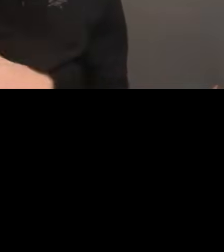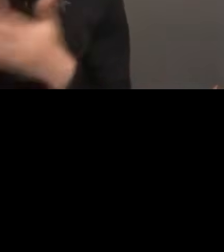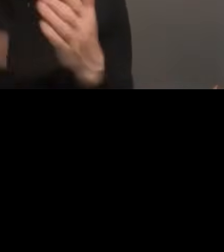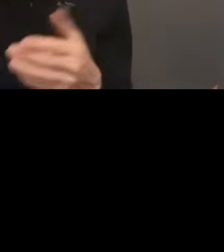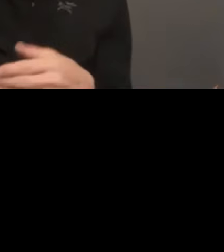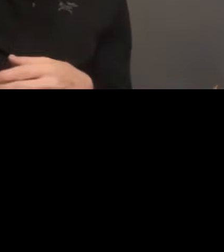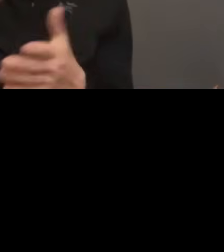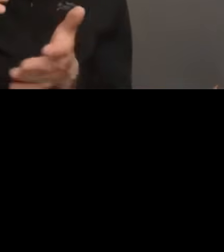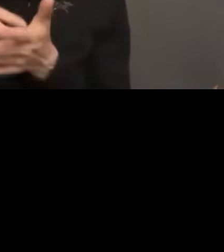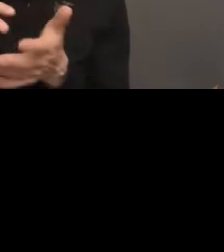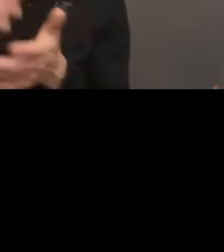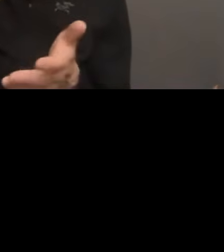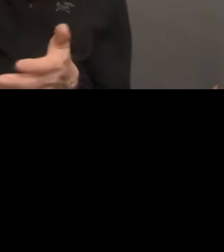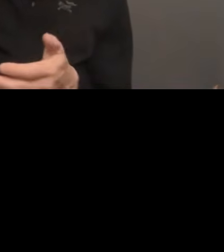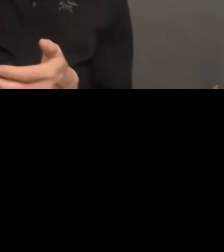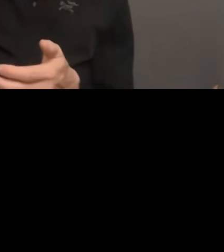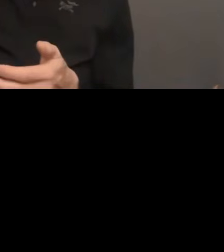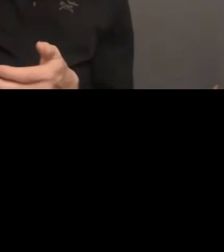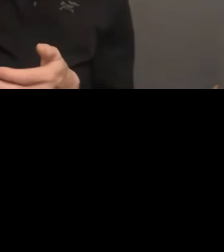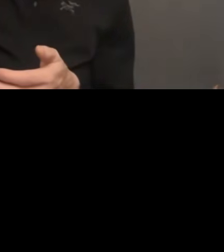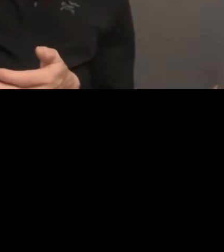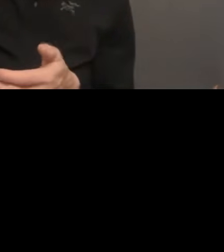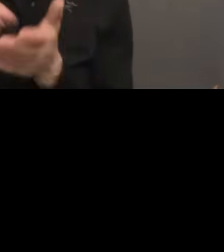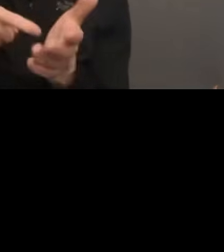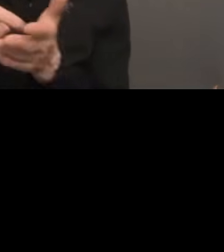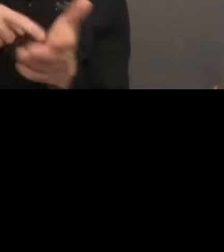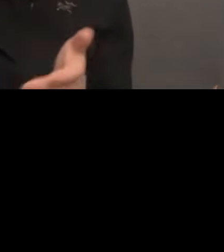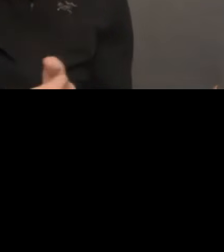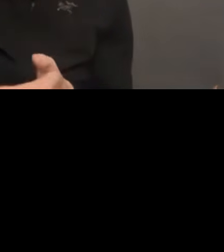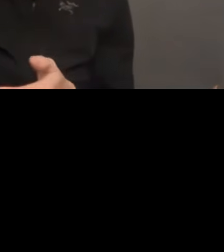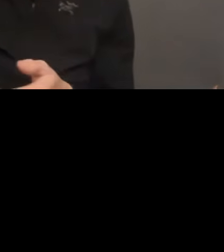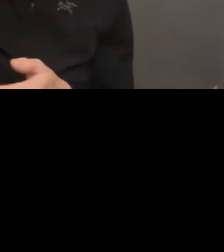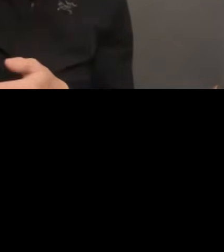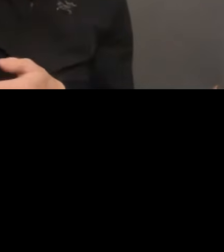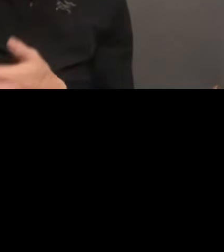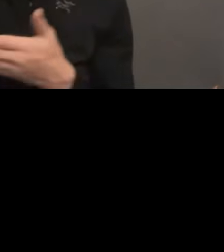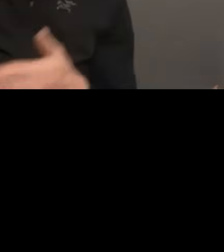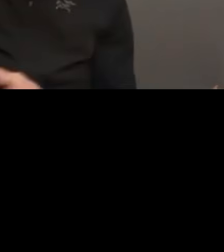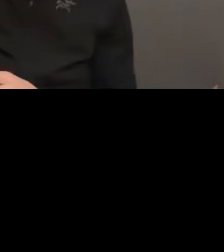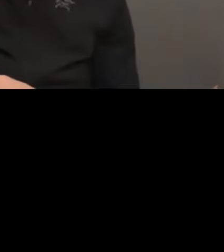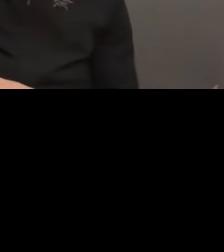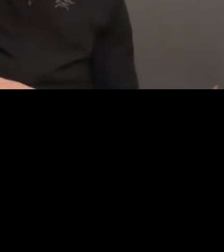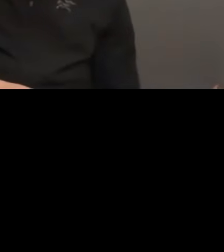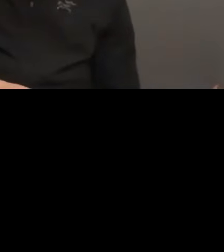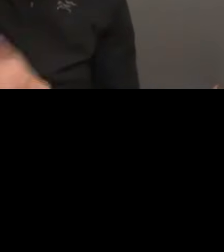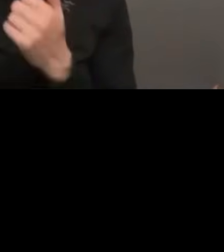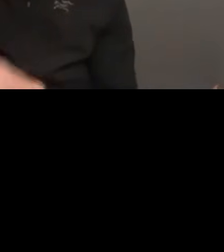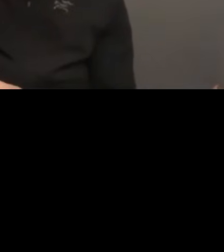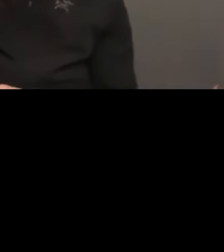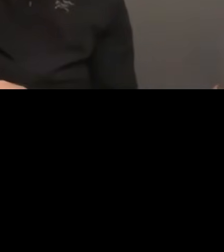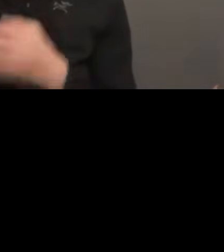to study nautical archaeology at Texas A&M University. That's one of the most direct